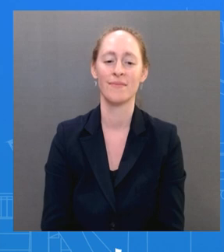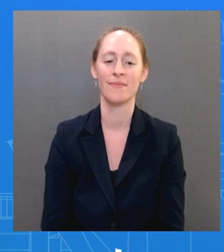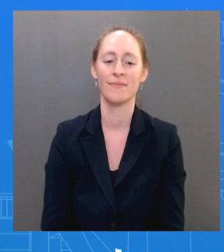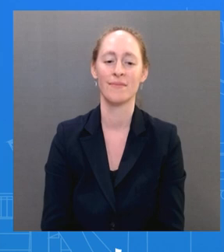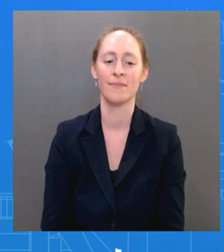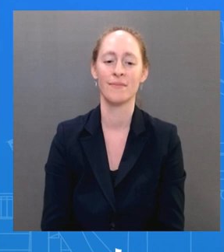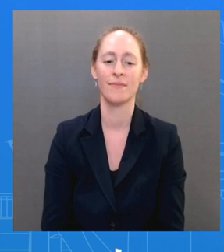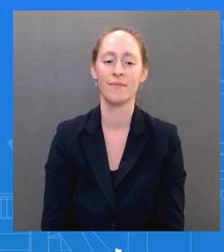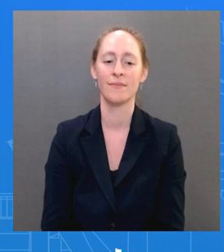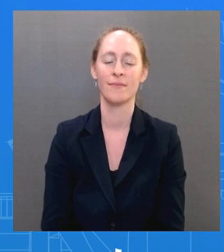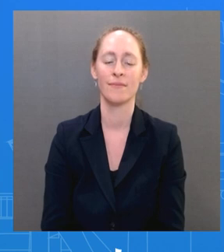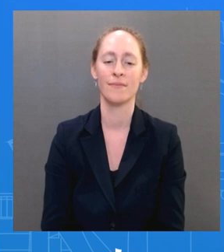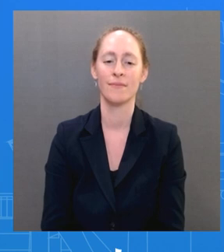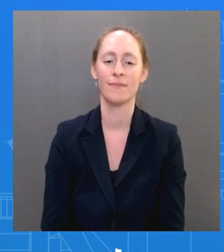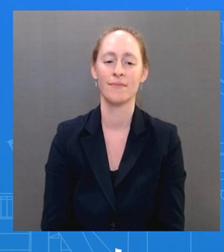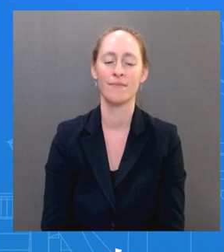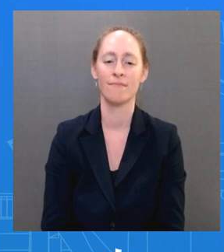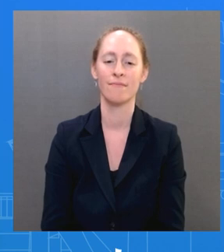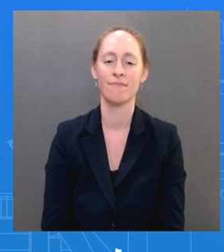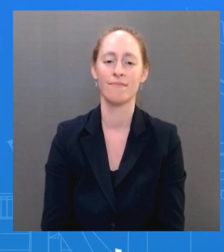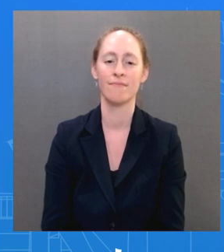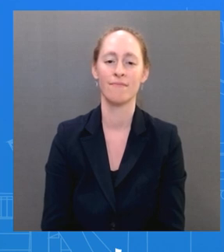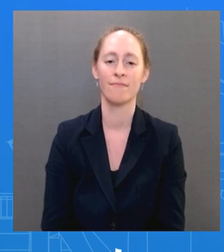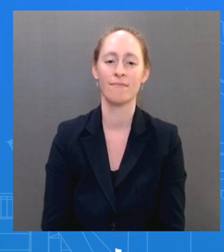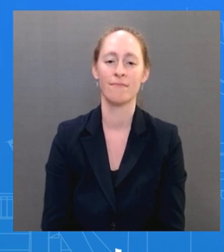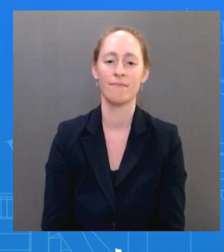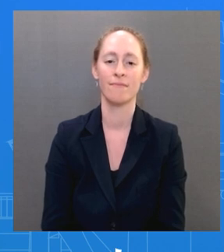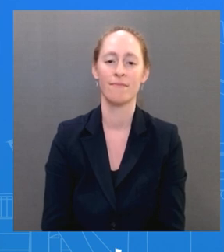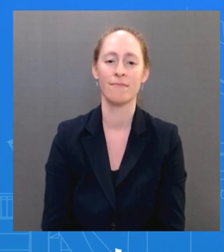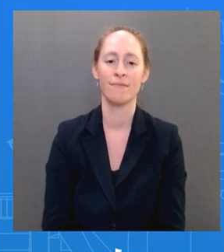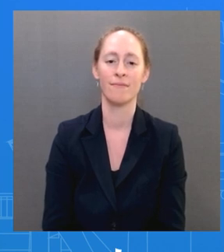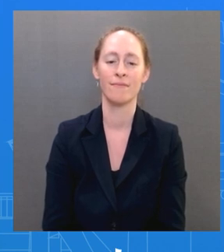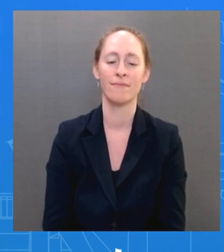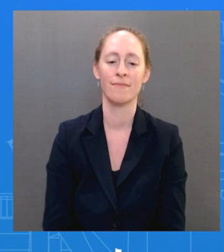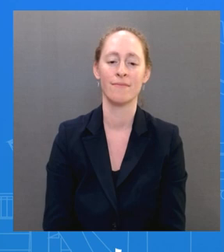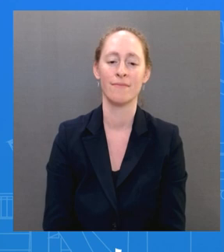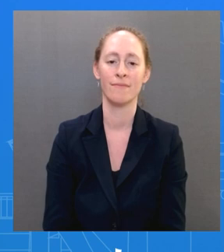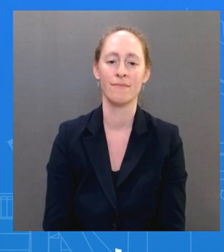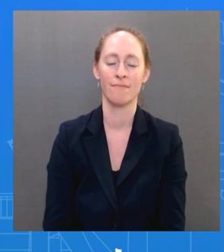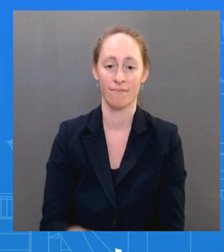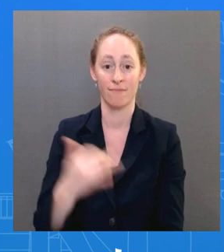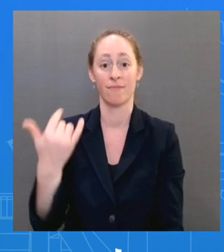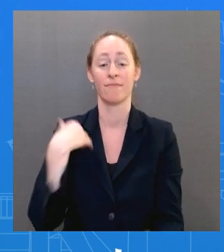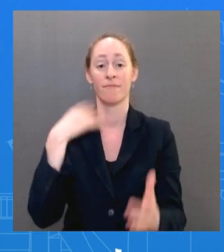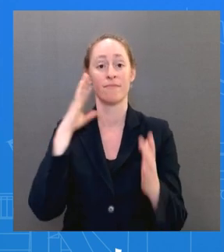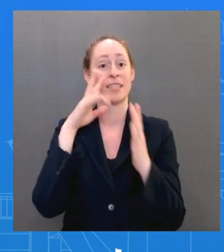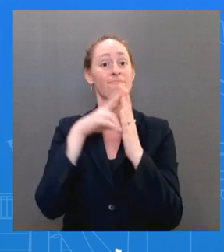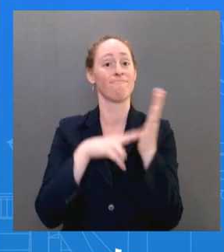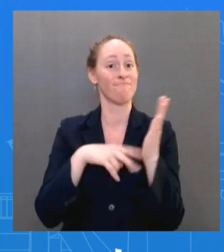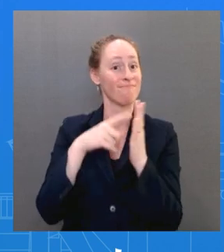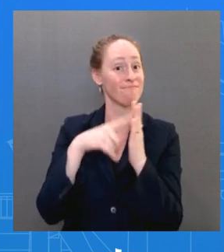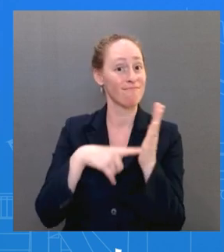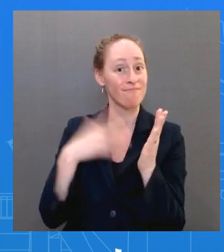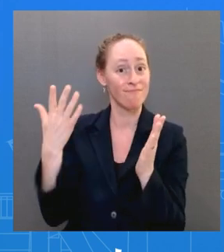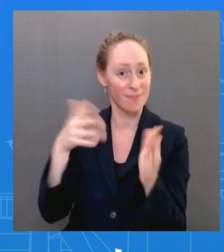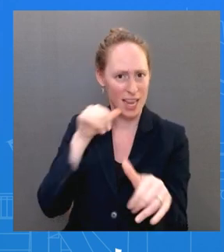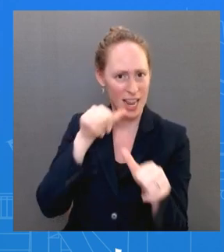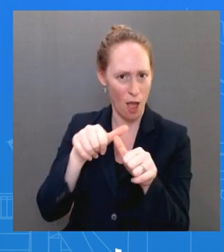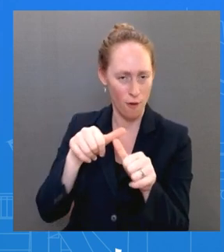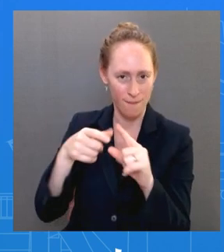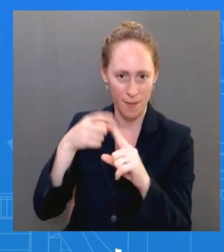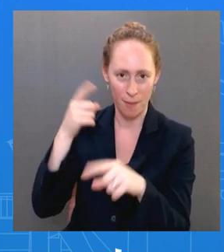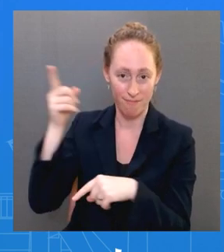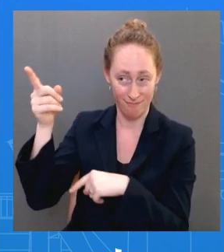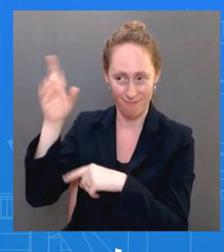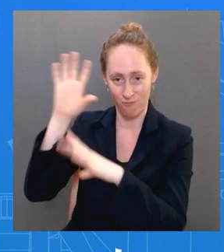So first, I wanted to read you the letter from the president's physician updating you on the president's health. President Biden completed